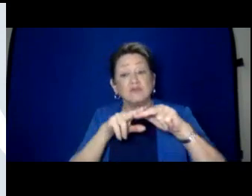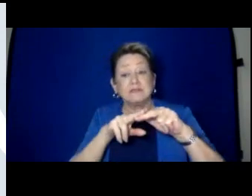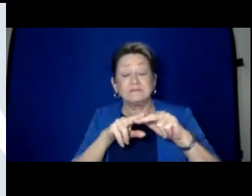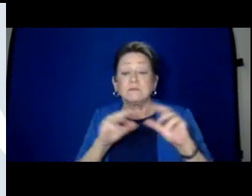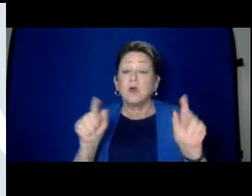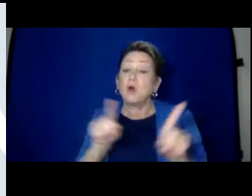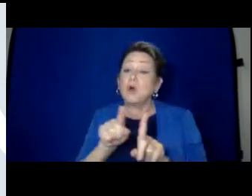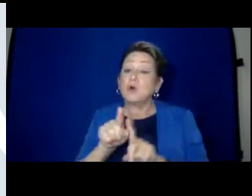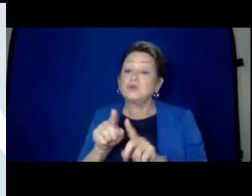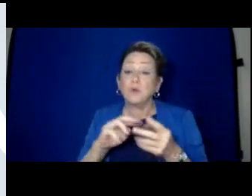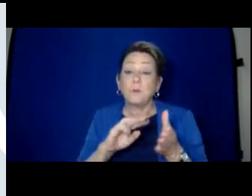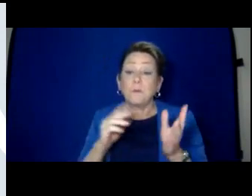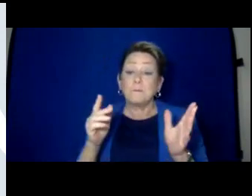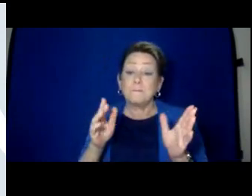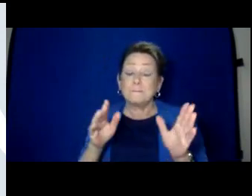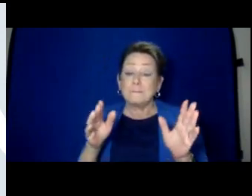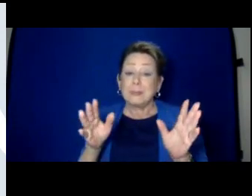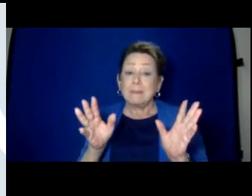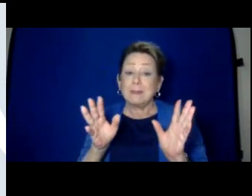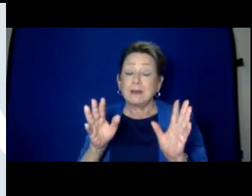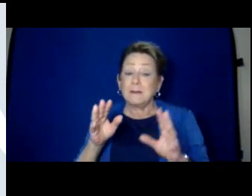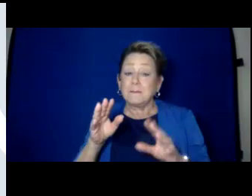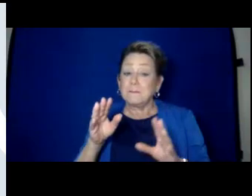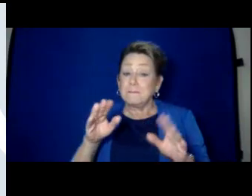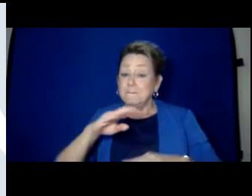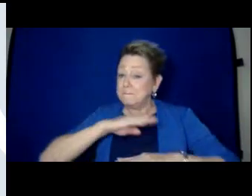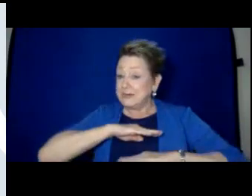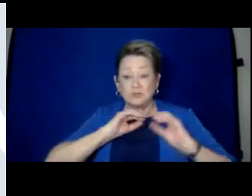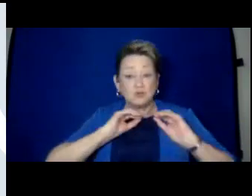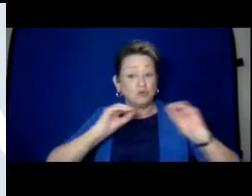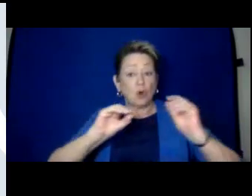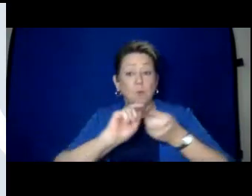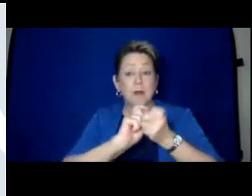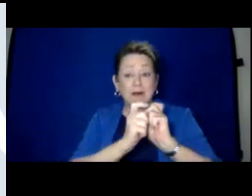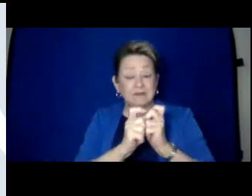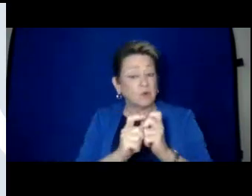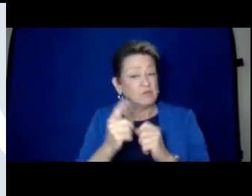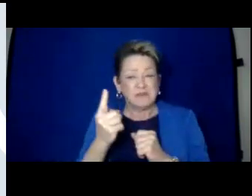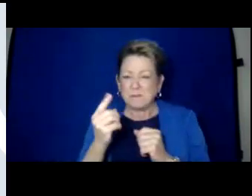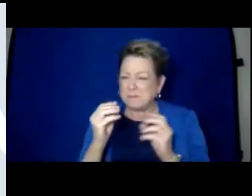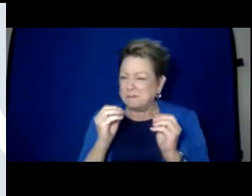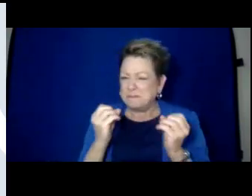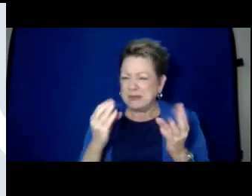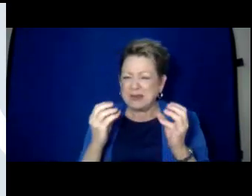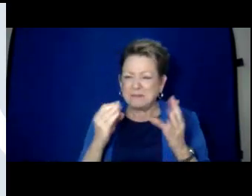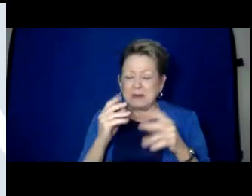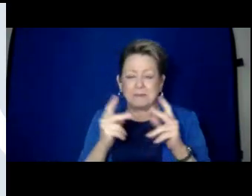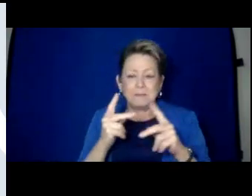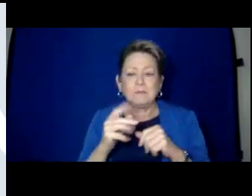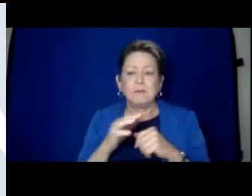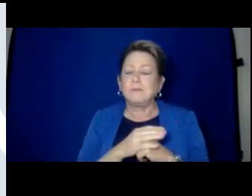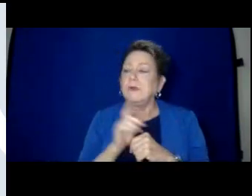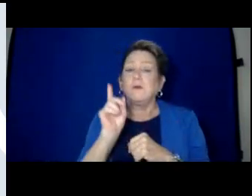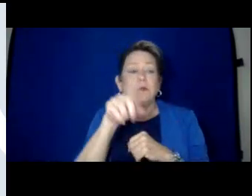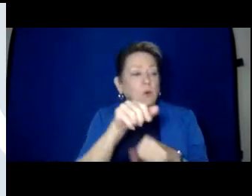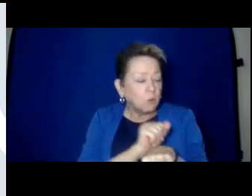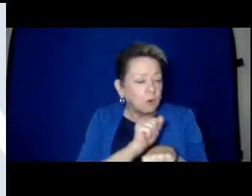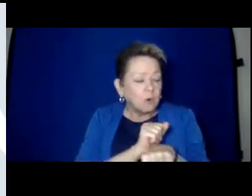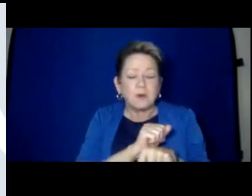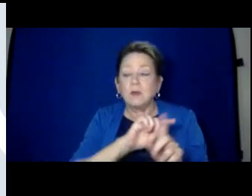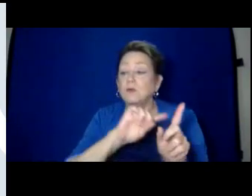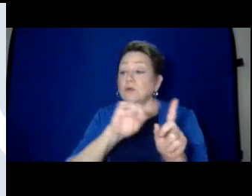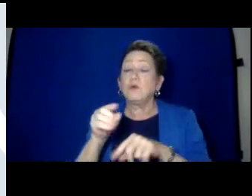means no modification to our van-based services. So for the thousands of people who get to work, get to dialysis, get to